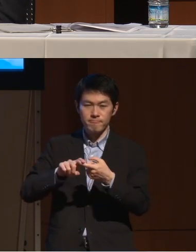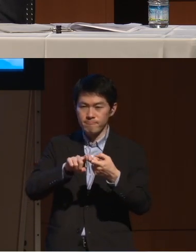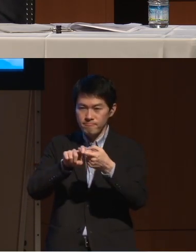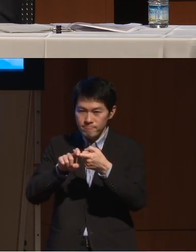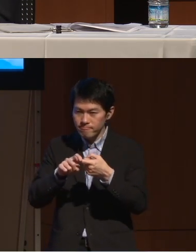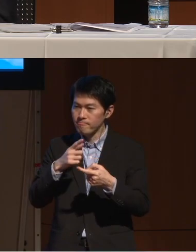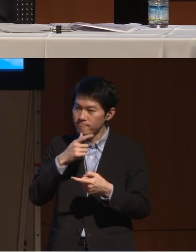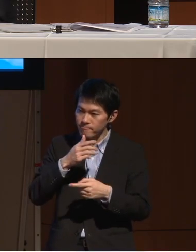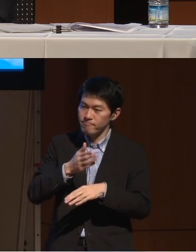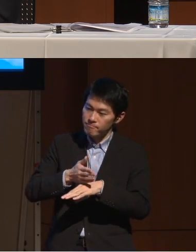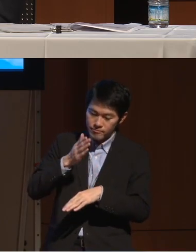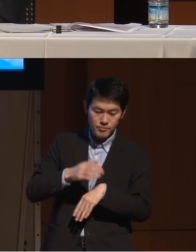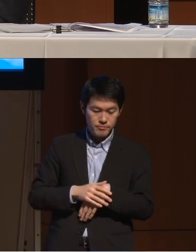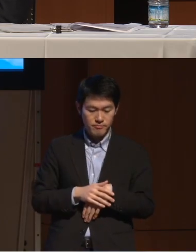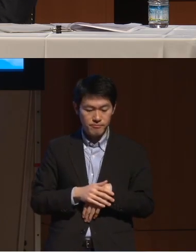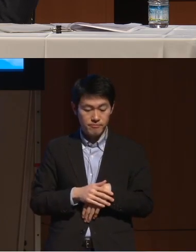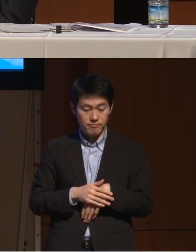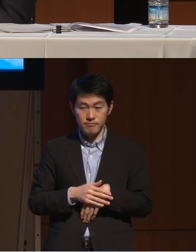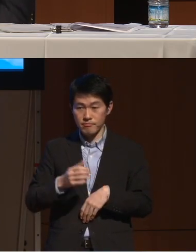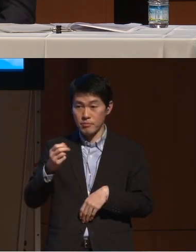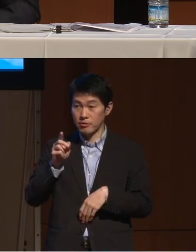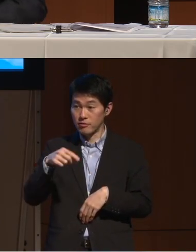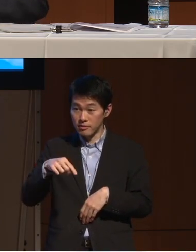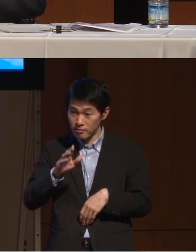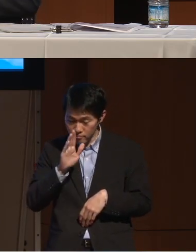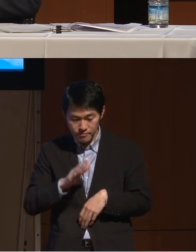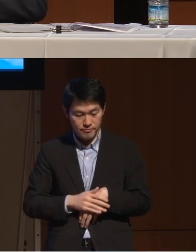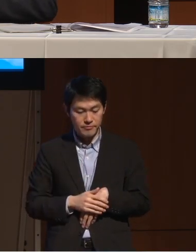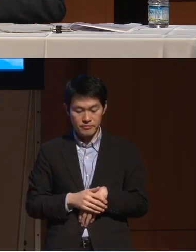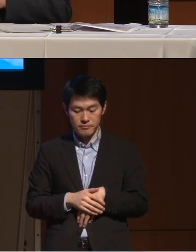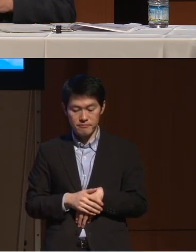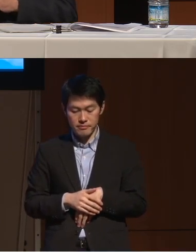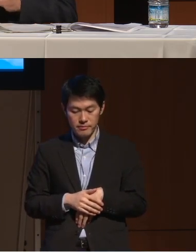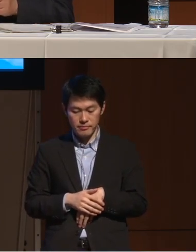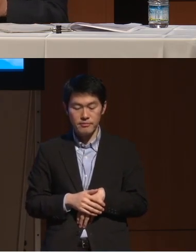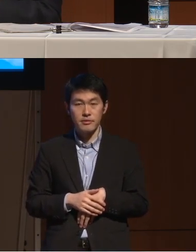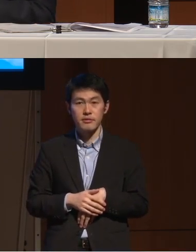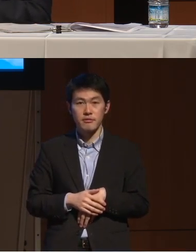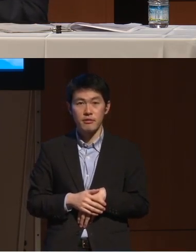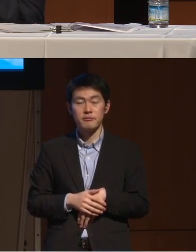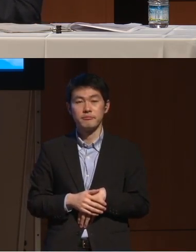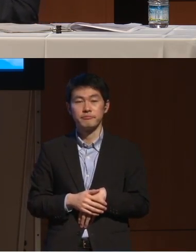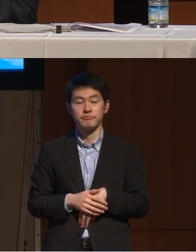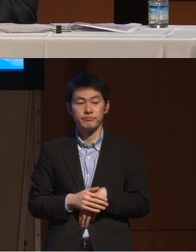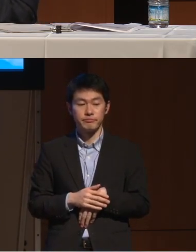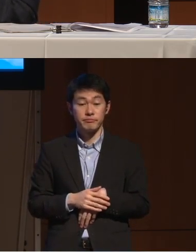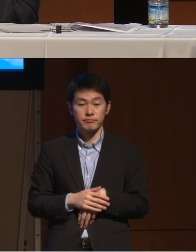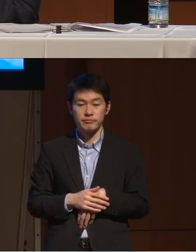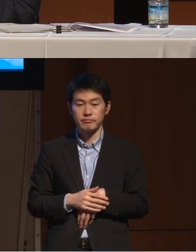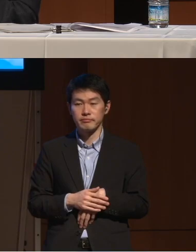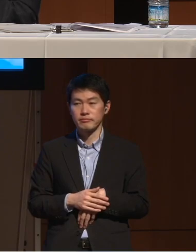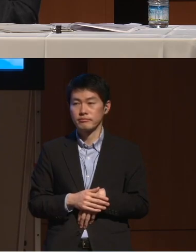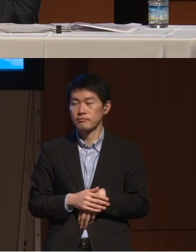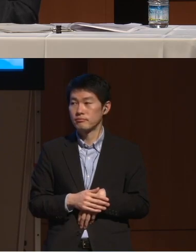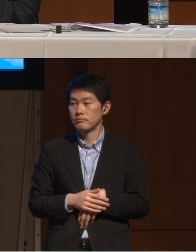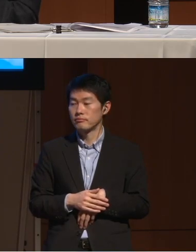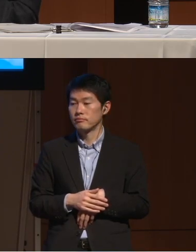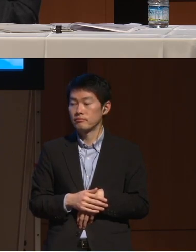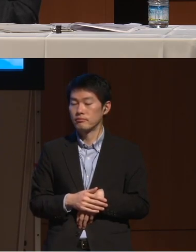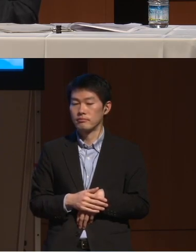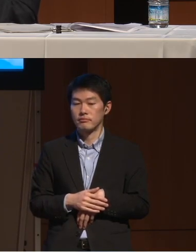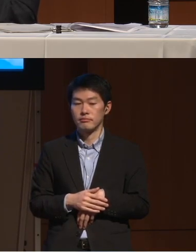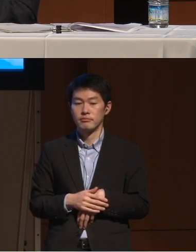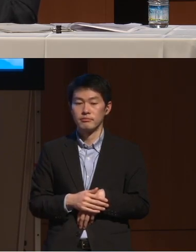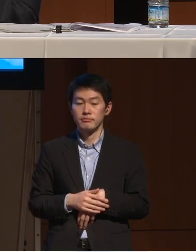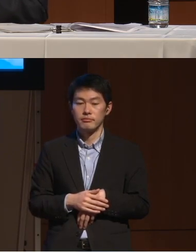Dr. Matano, please. We still have a lot of mechanisms of something that are